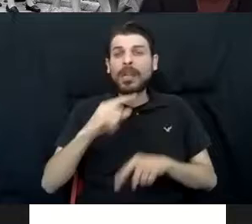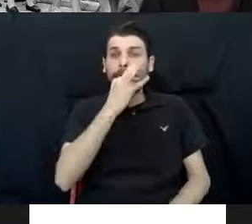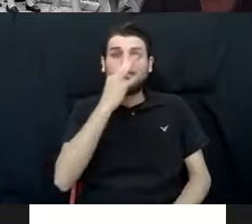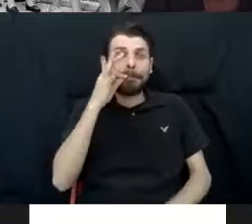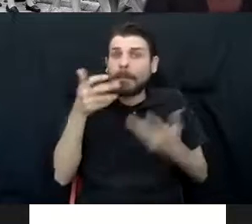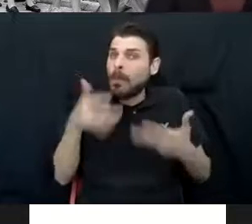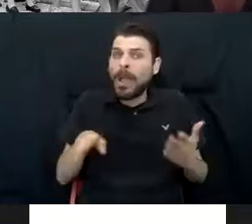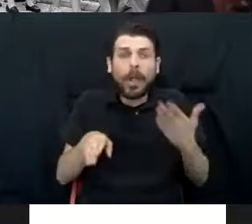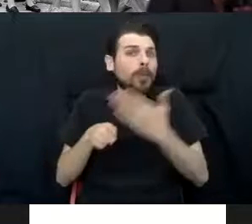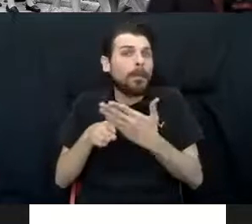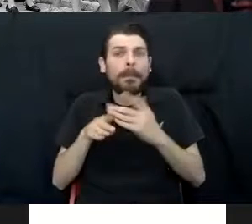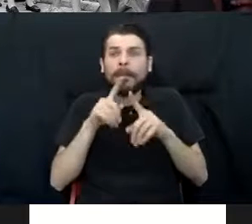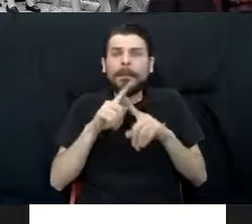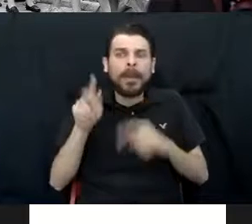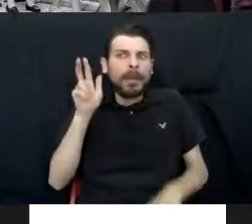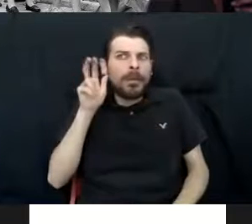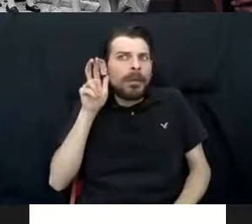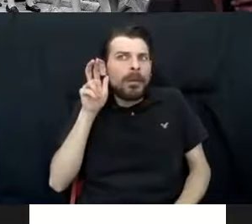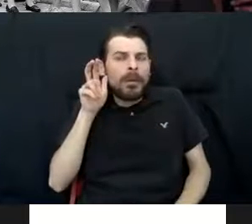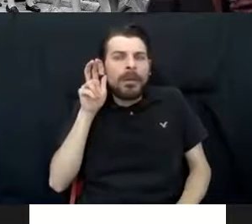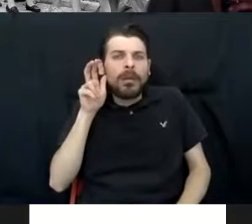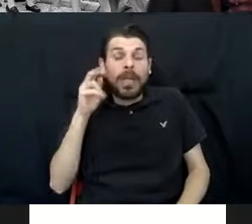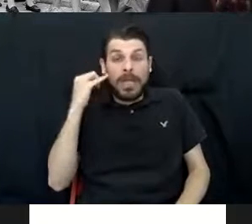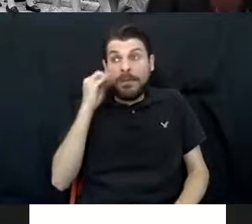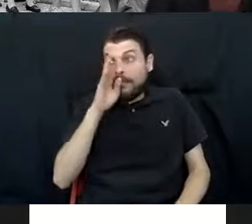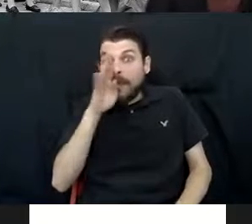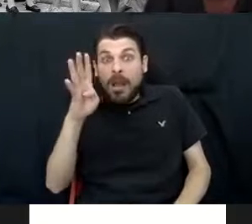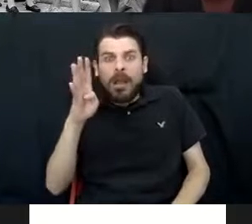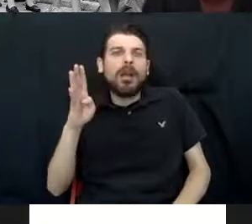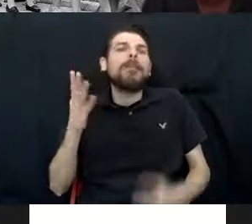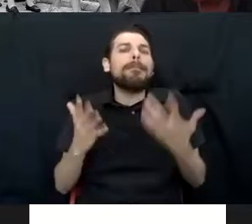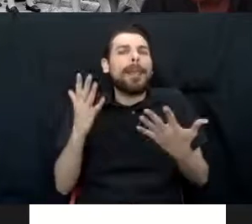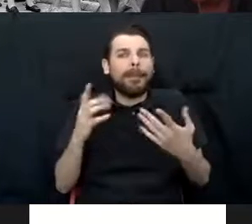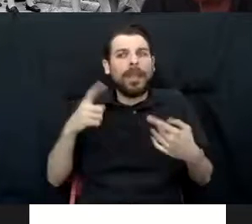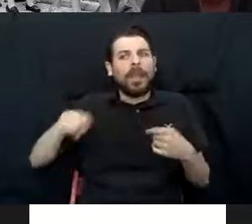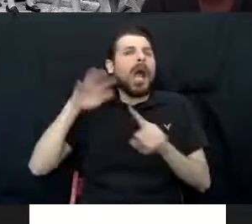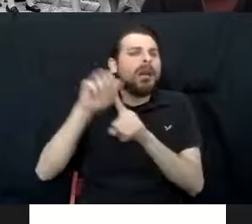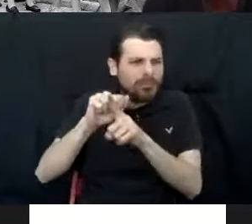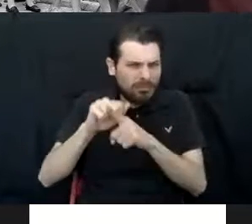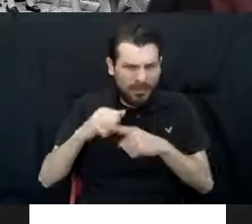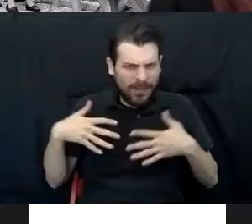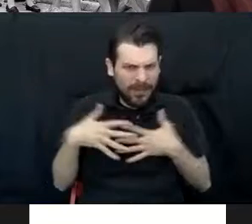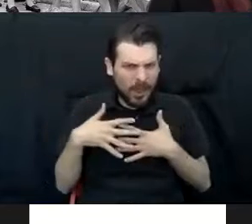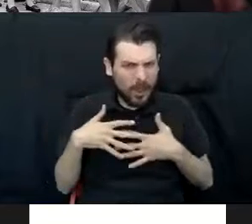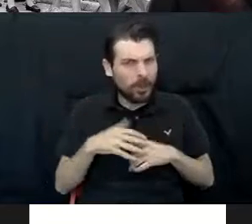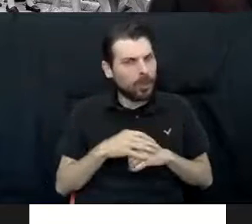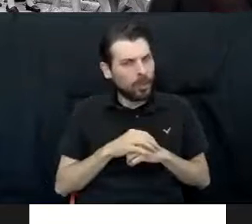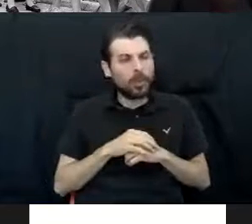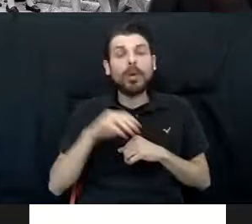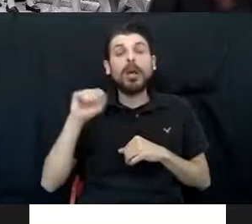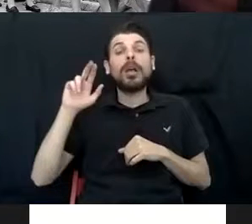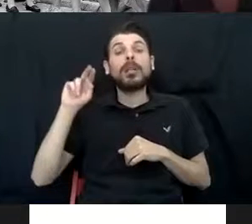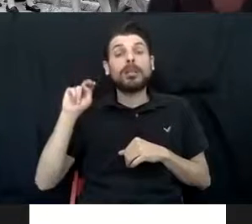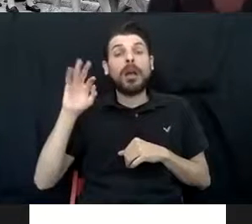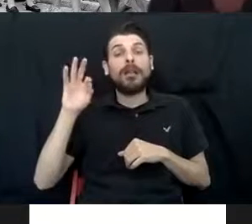them hear the fear in my voice. When they passed through Sunflower, Mississippi, one